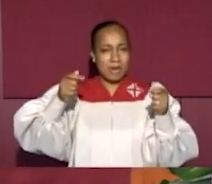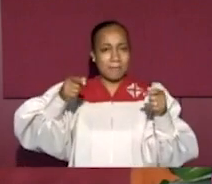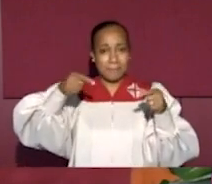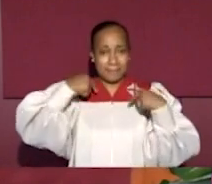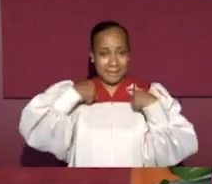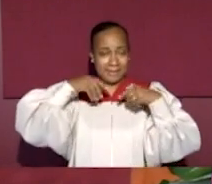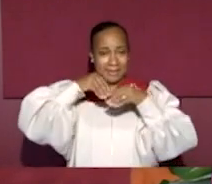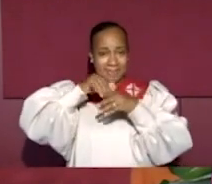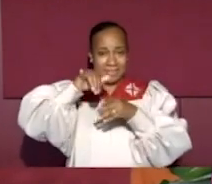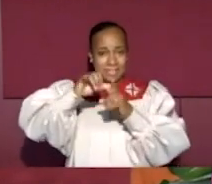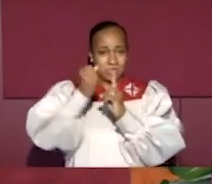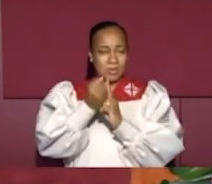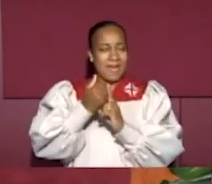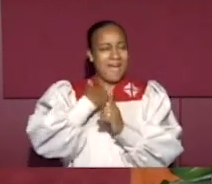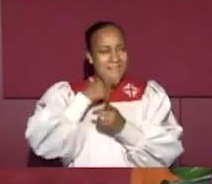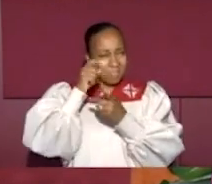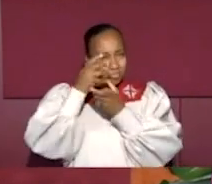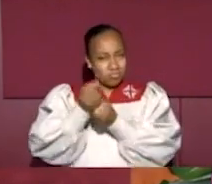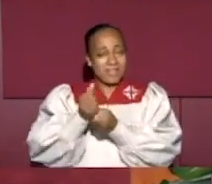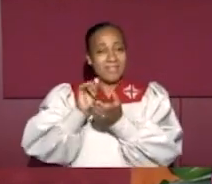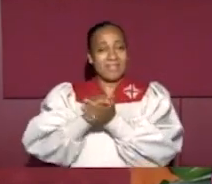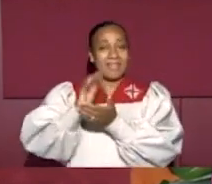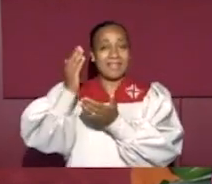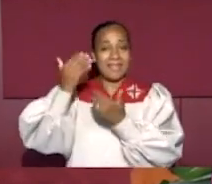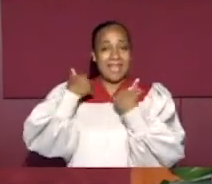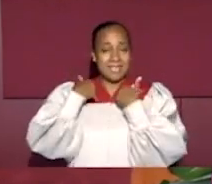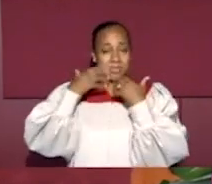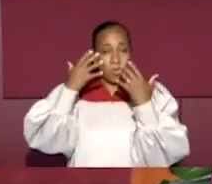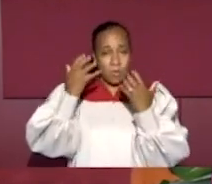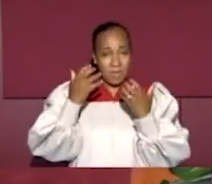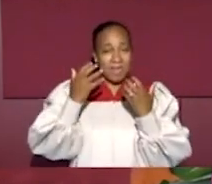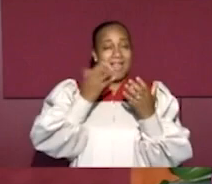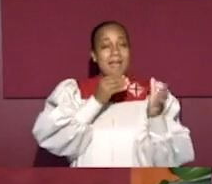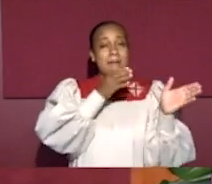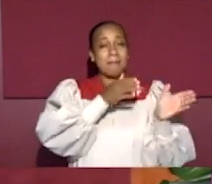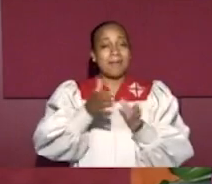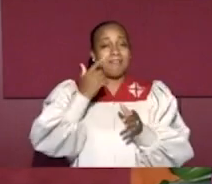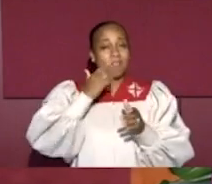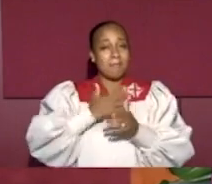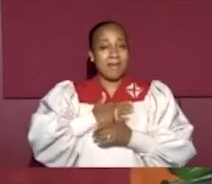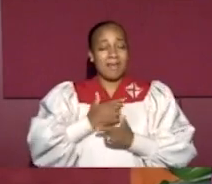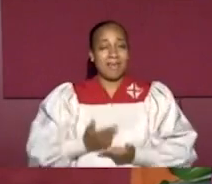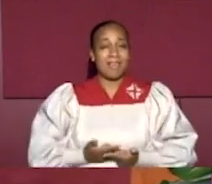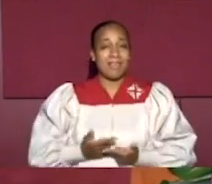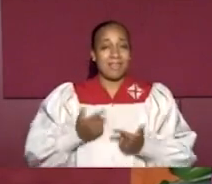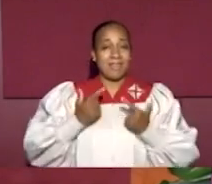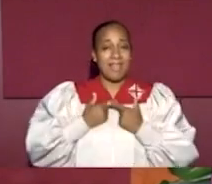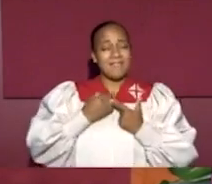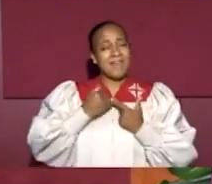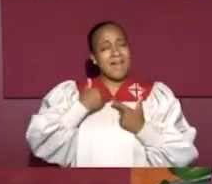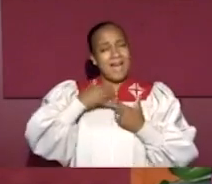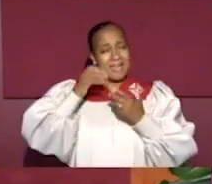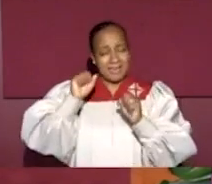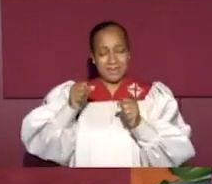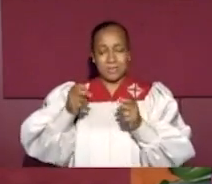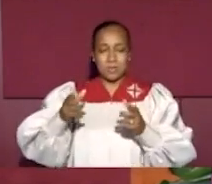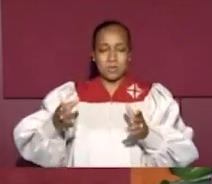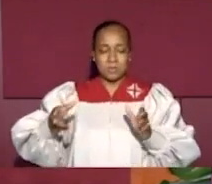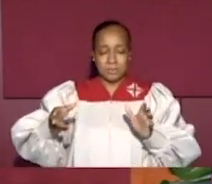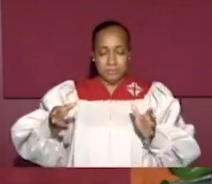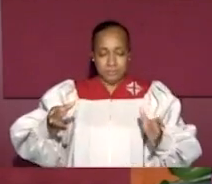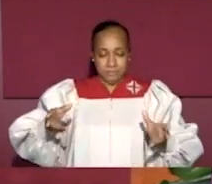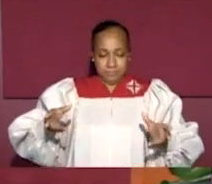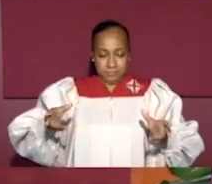this situation. I have to trust that He has a will and a plan for my life, and I can draw courage